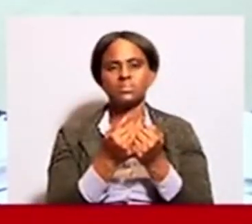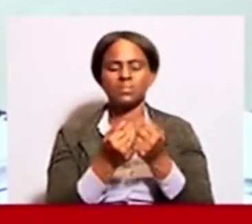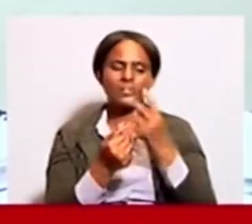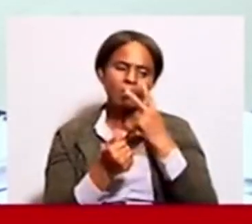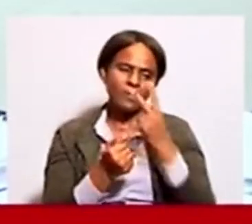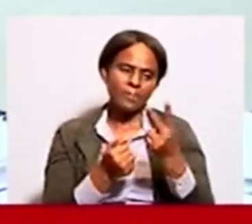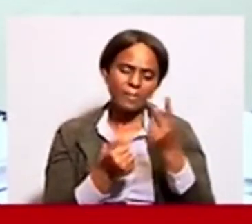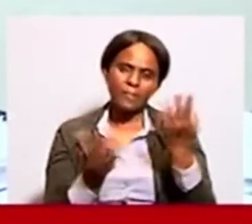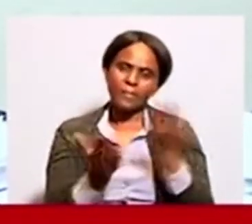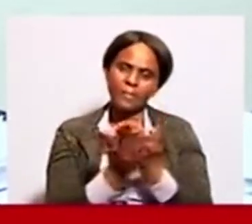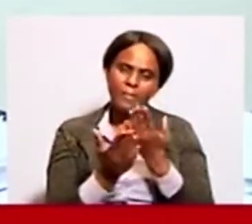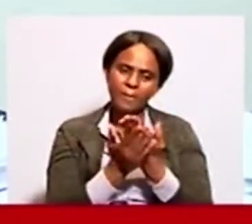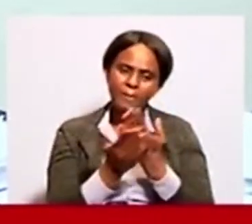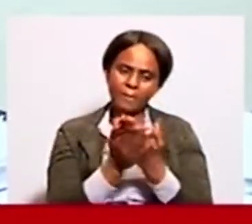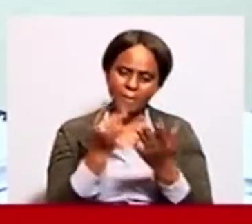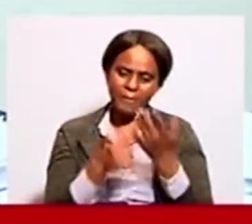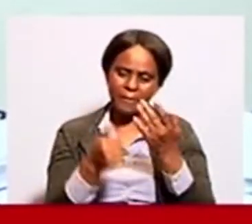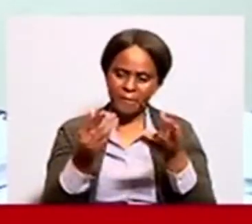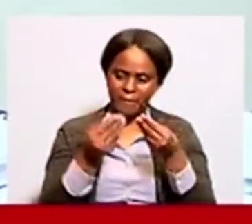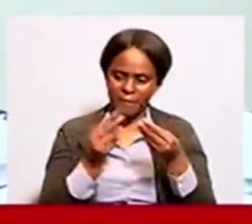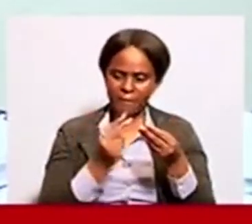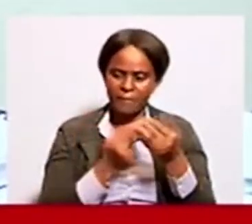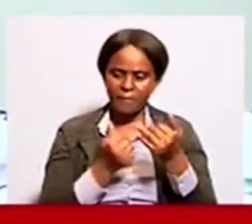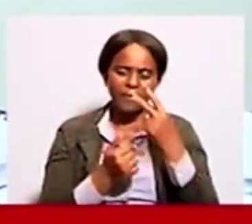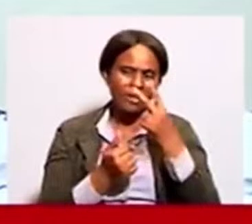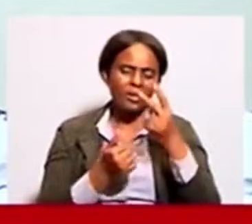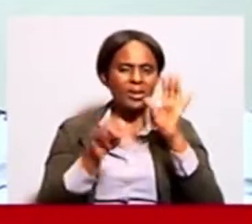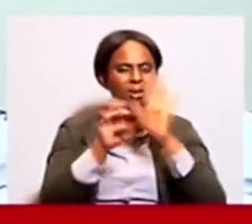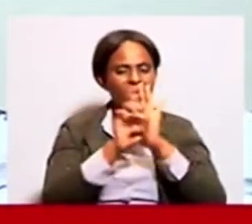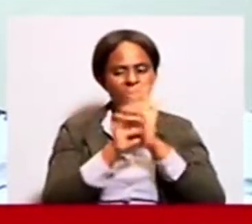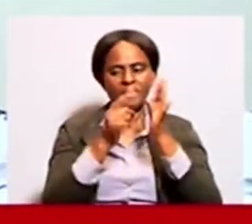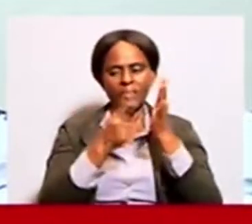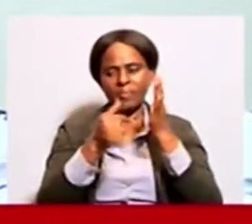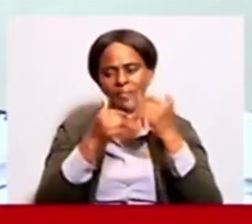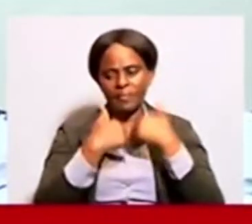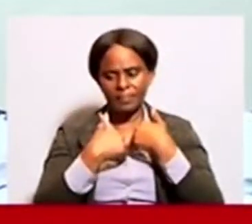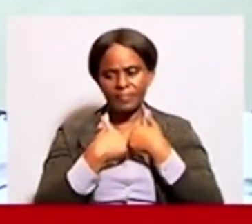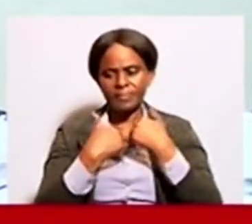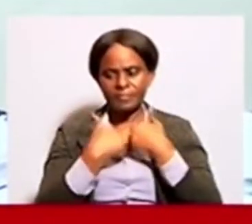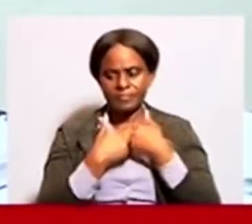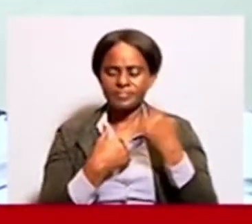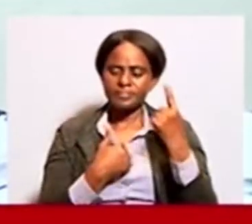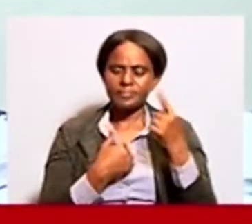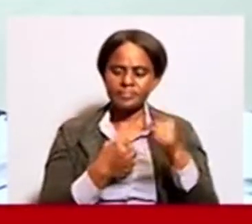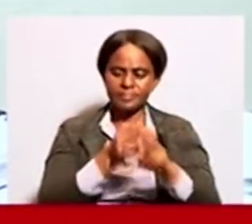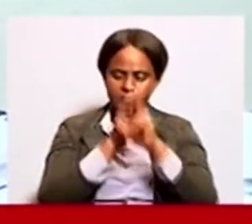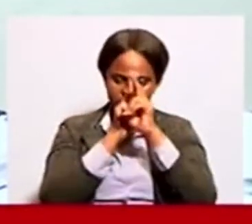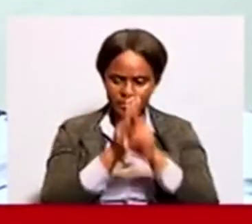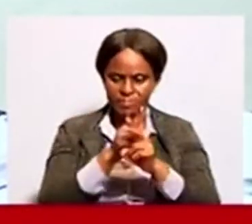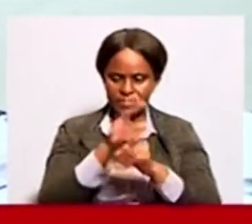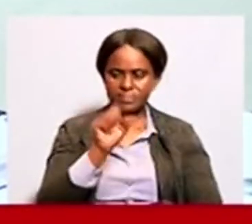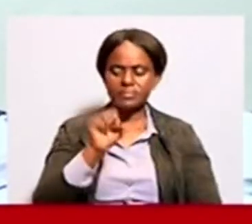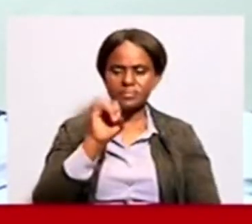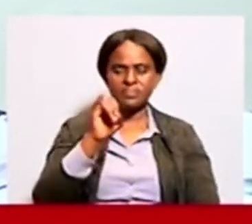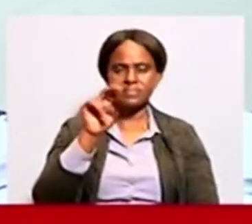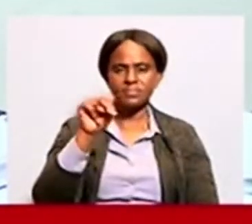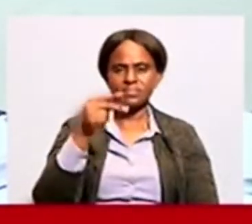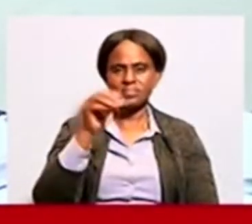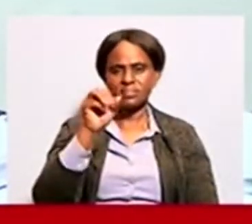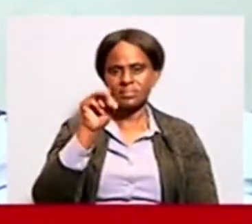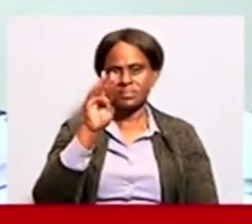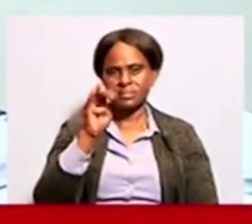the appendices that you are giving us, look at the examples that you have. There is that one, Honorable Singombe. Is it Monze or